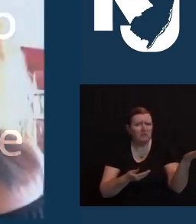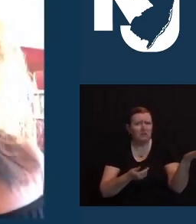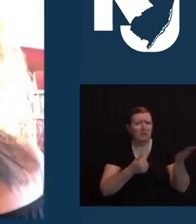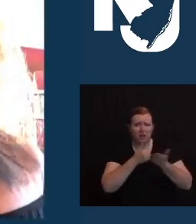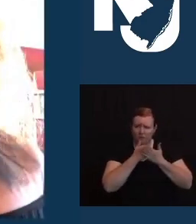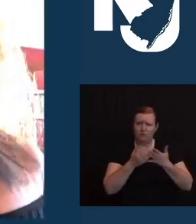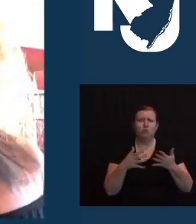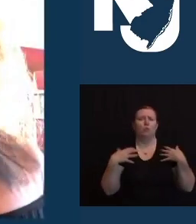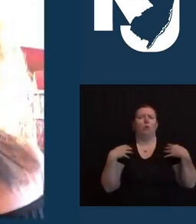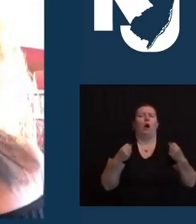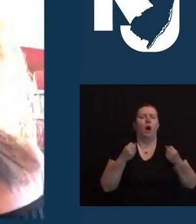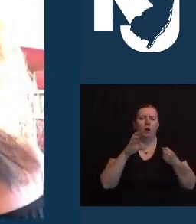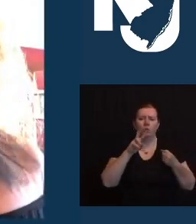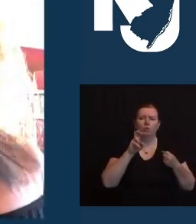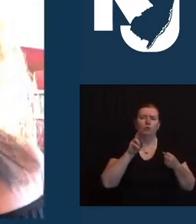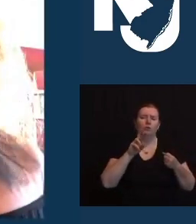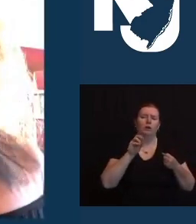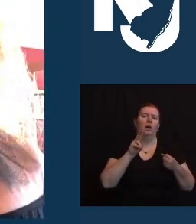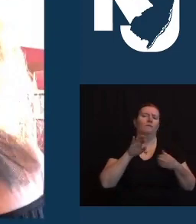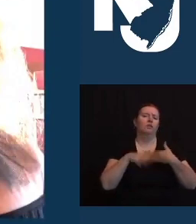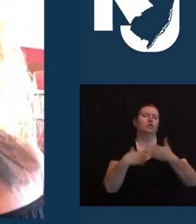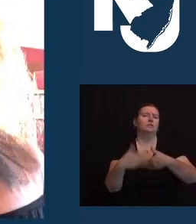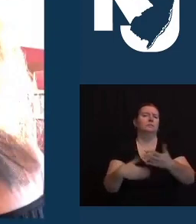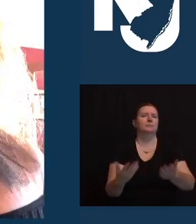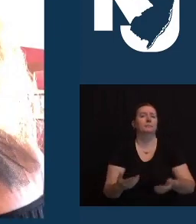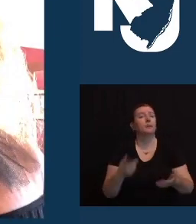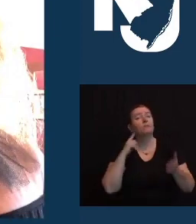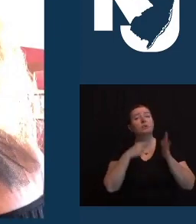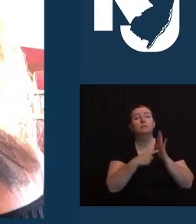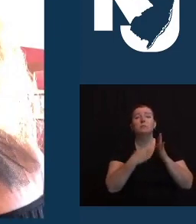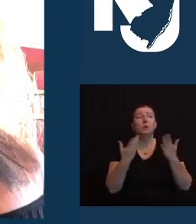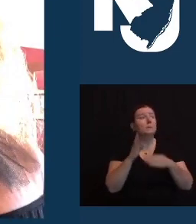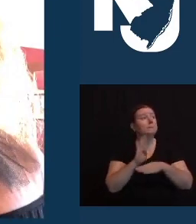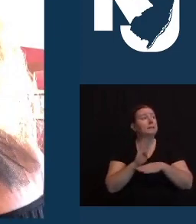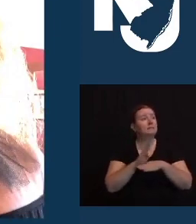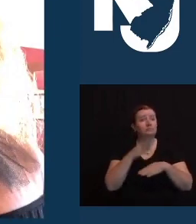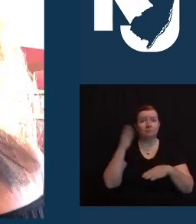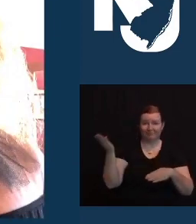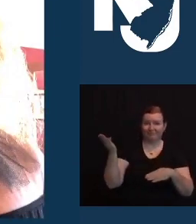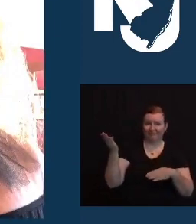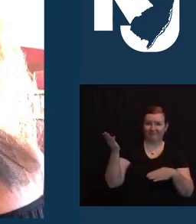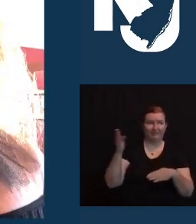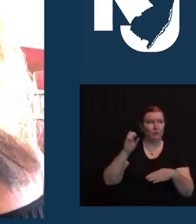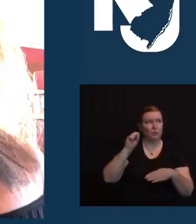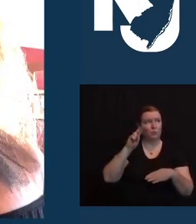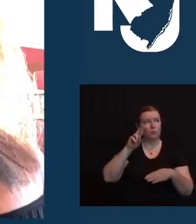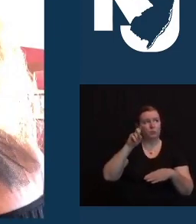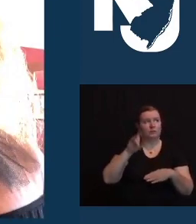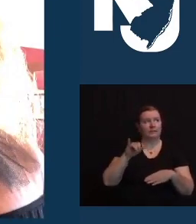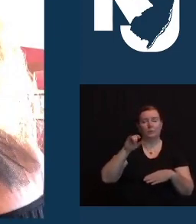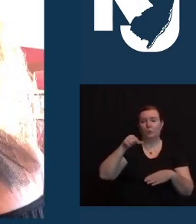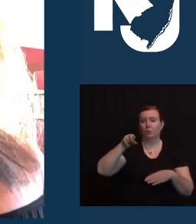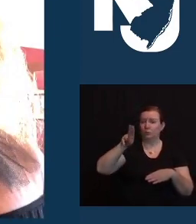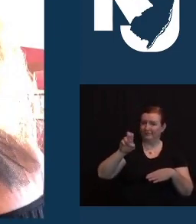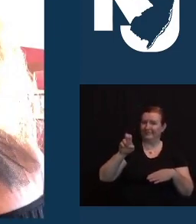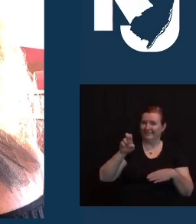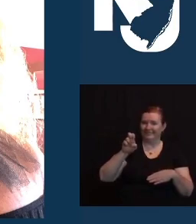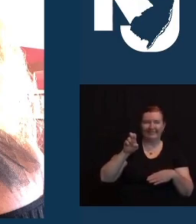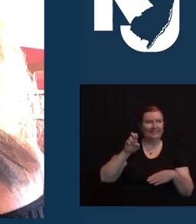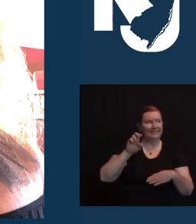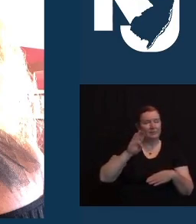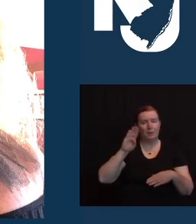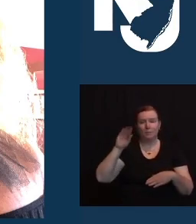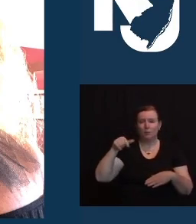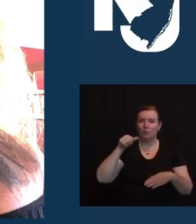of these businesses we need to be full throttle is Susie Q's Barbecue and Bar in West Orange, a